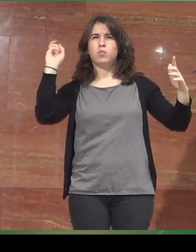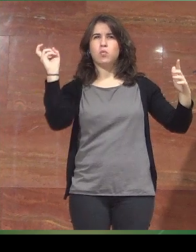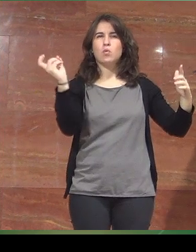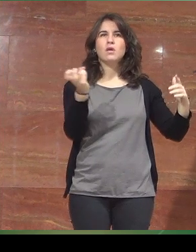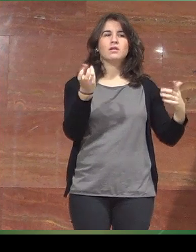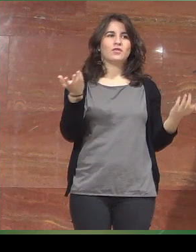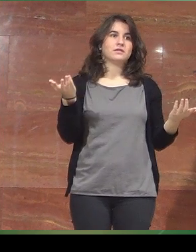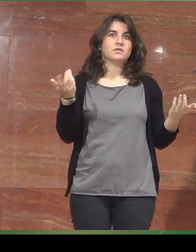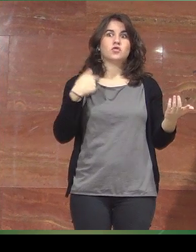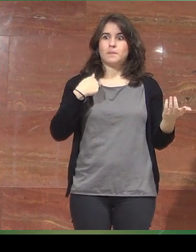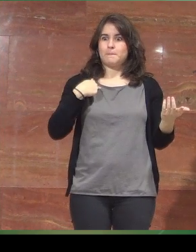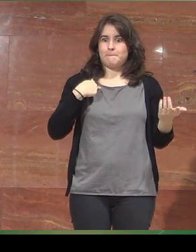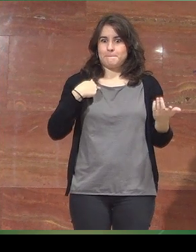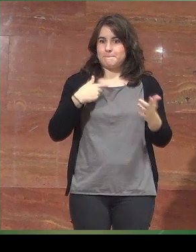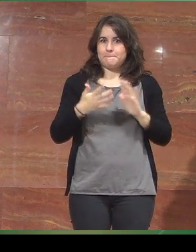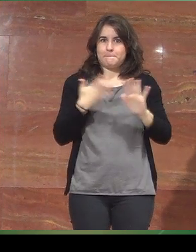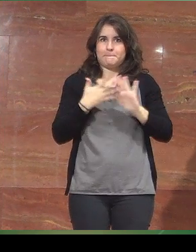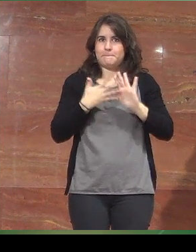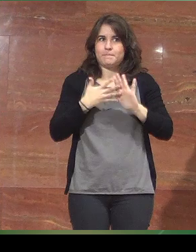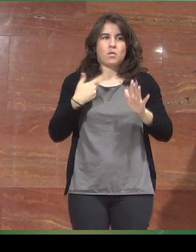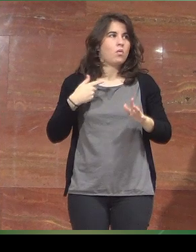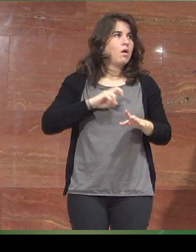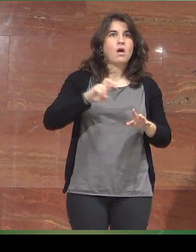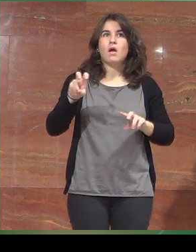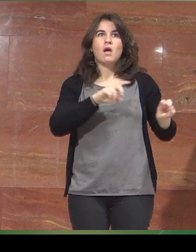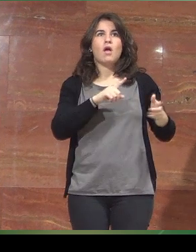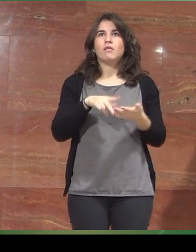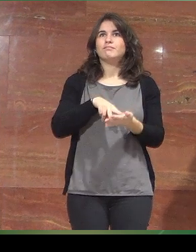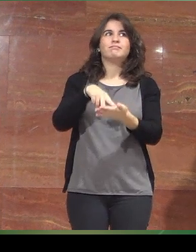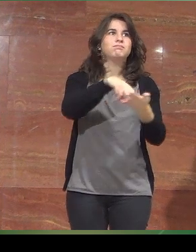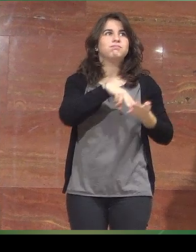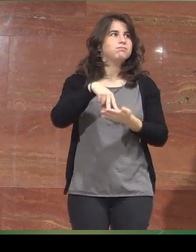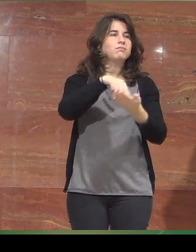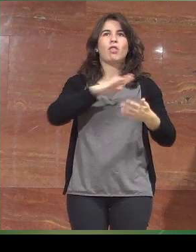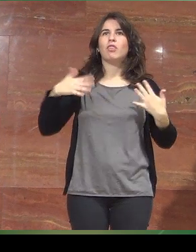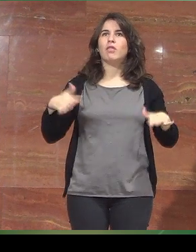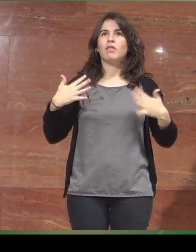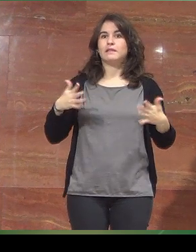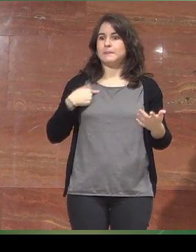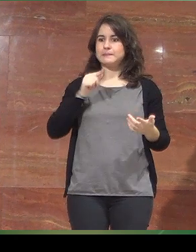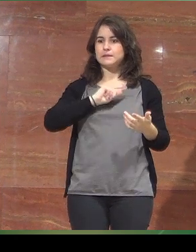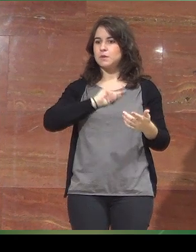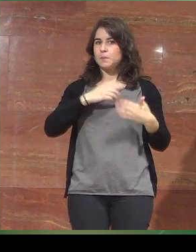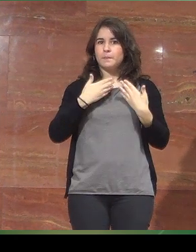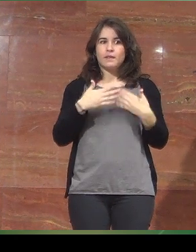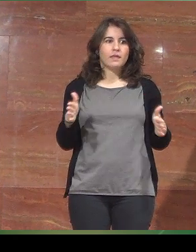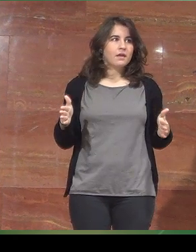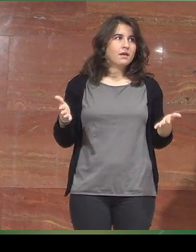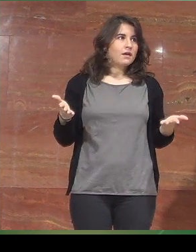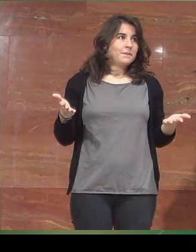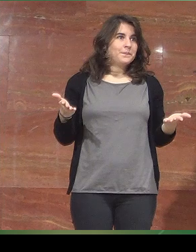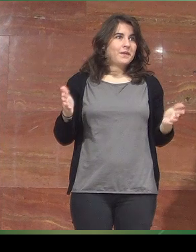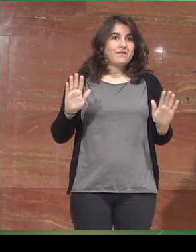you're lost, and your sense of direction has been taken away by the hierarchy of signs. This is